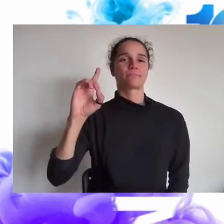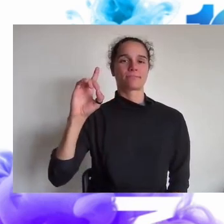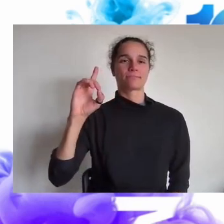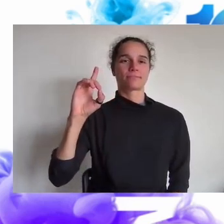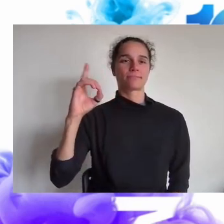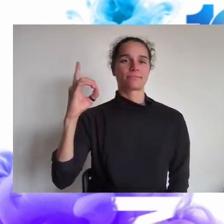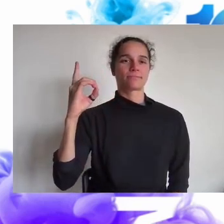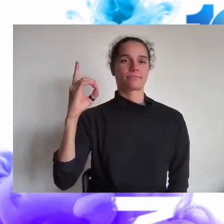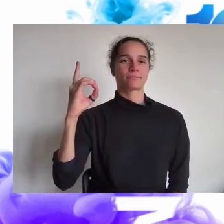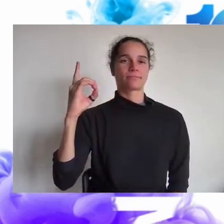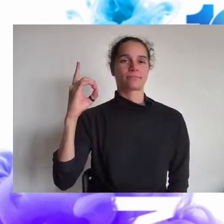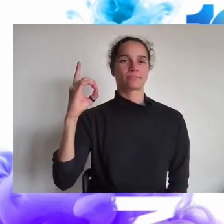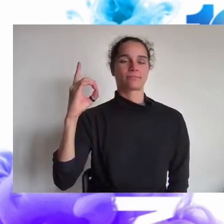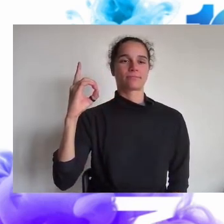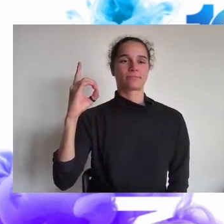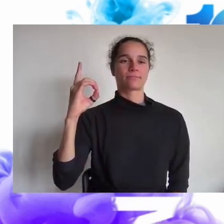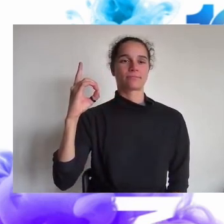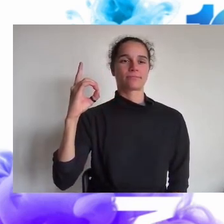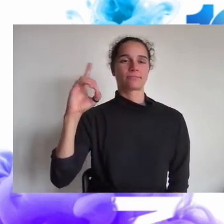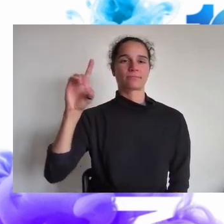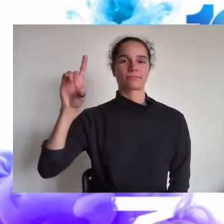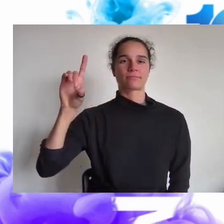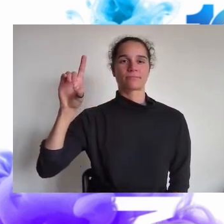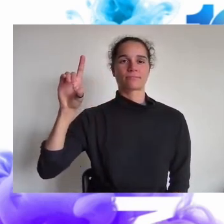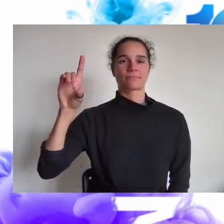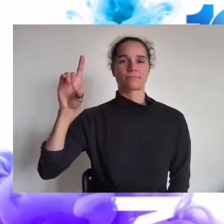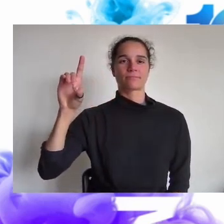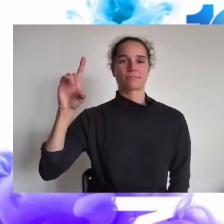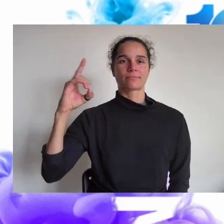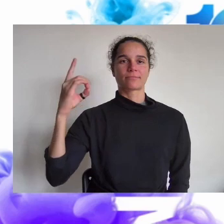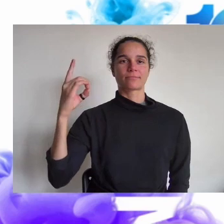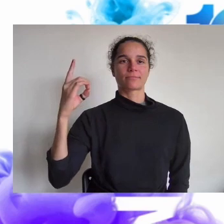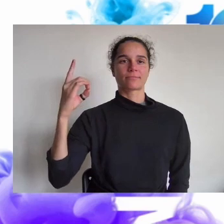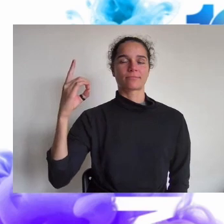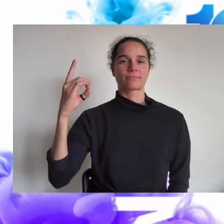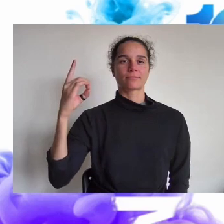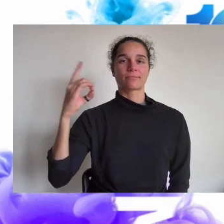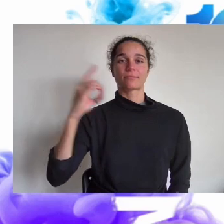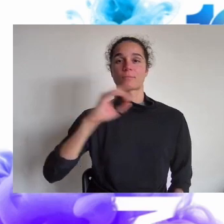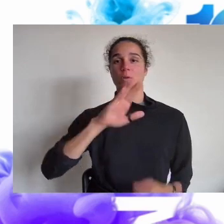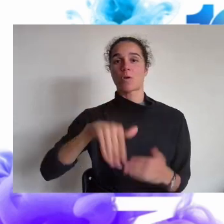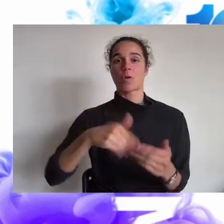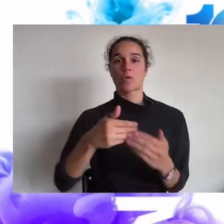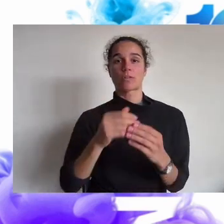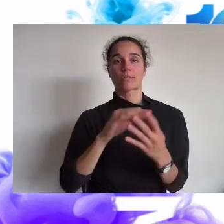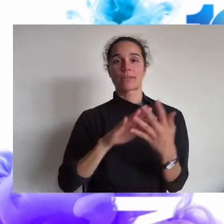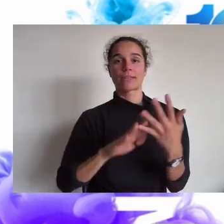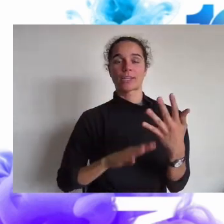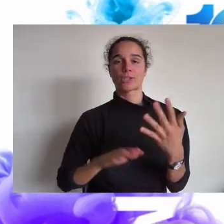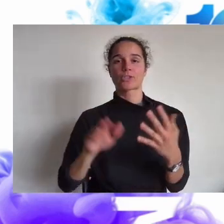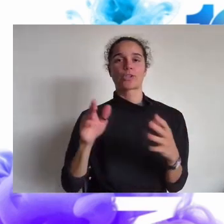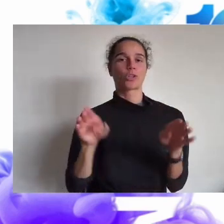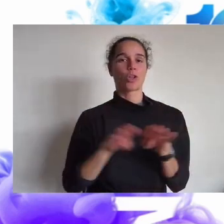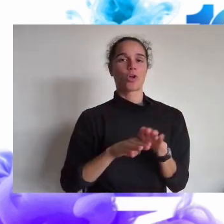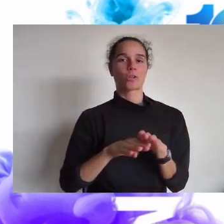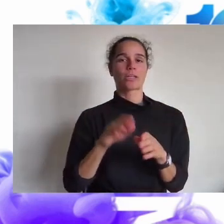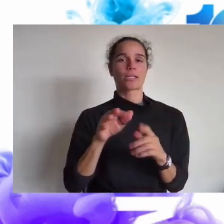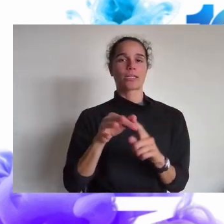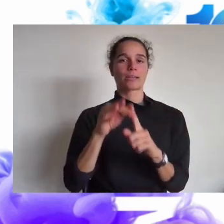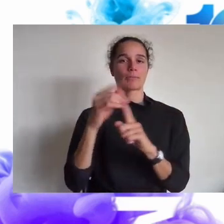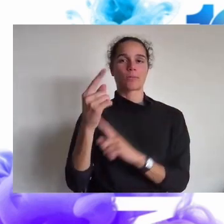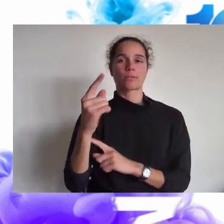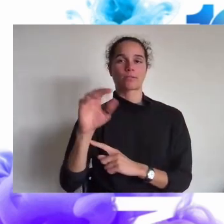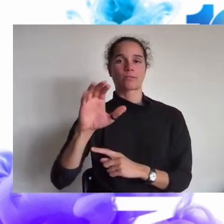D. All the fingers are closed except one, which is this finger